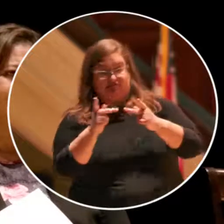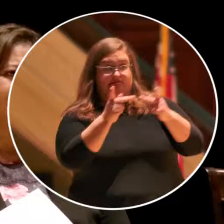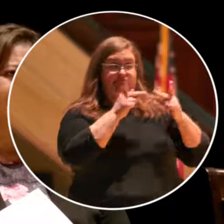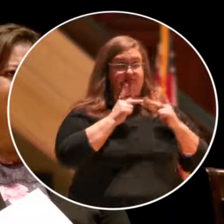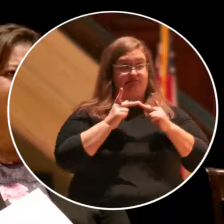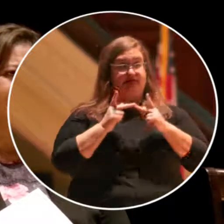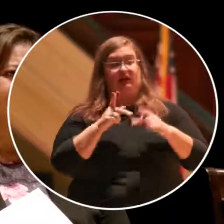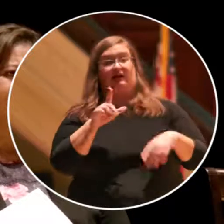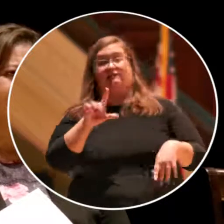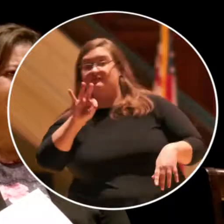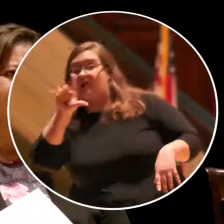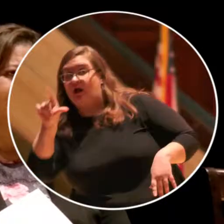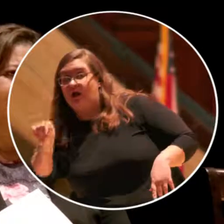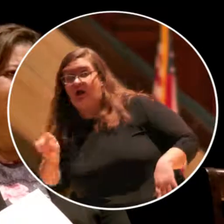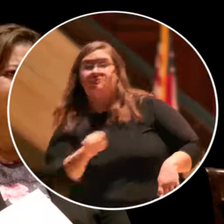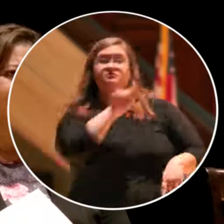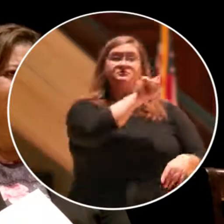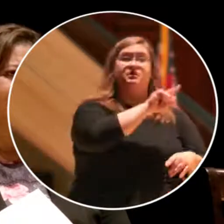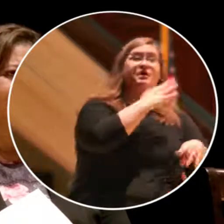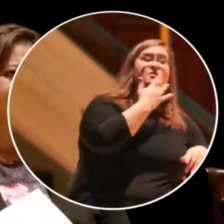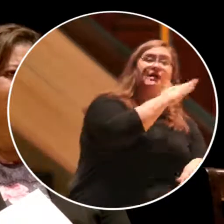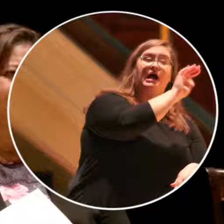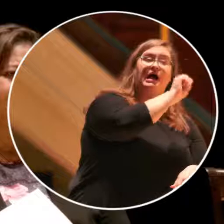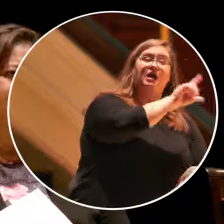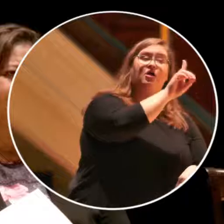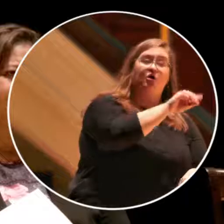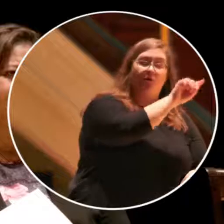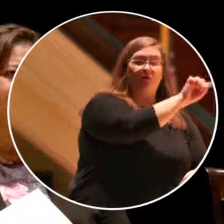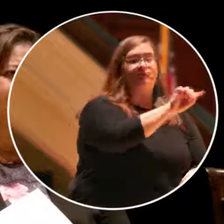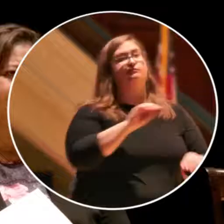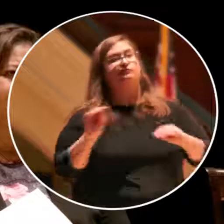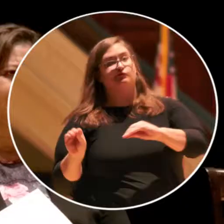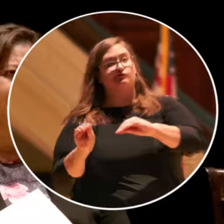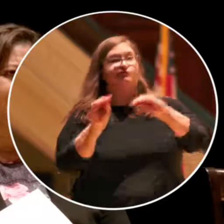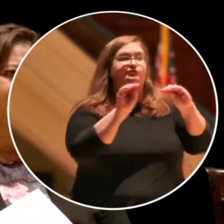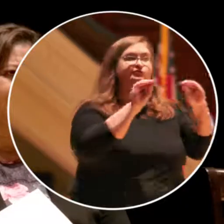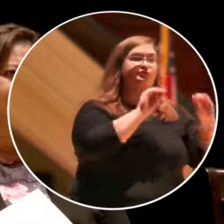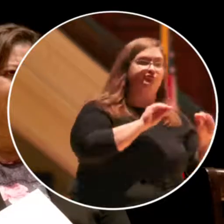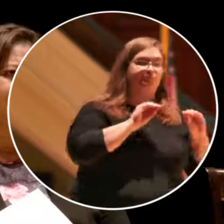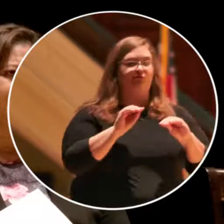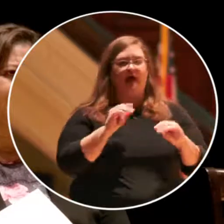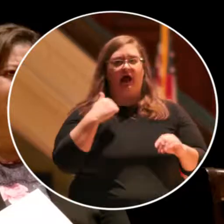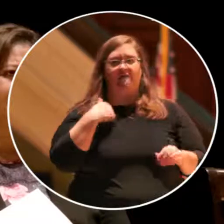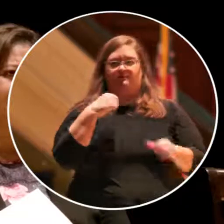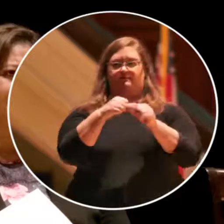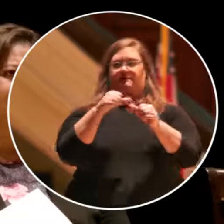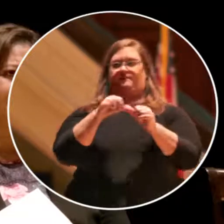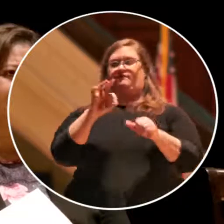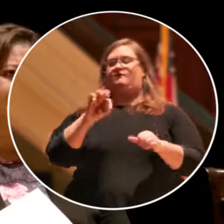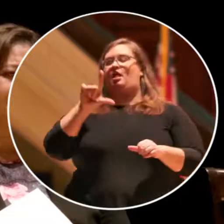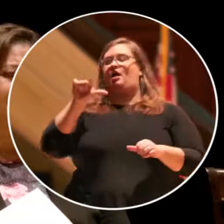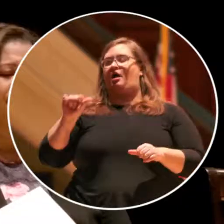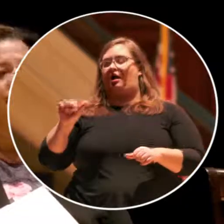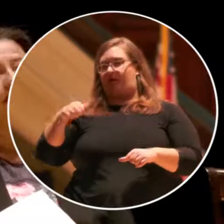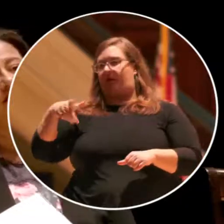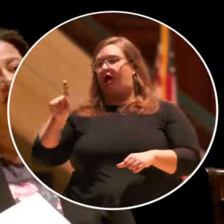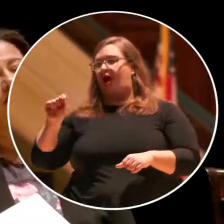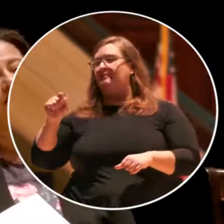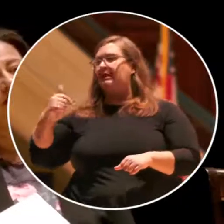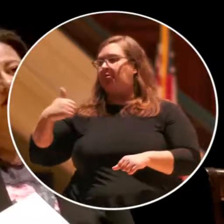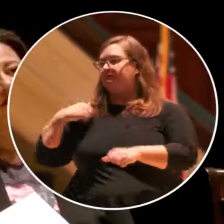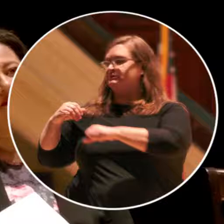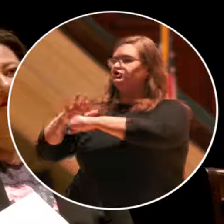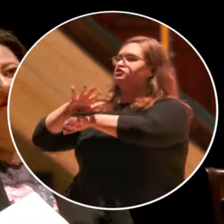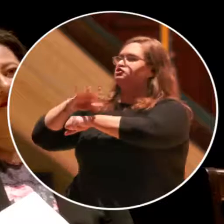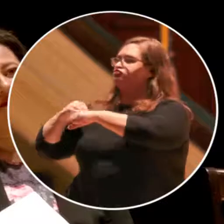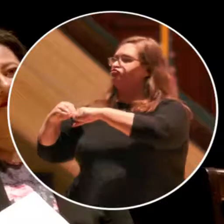Denver, Colorado. I remember the beach and the balcony of our Florida apartment. I remember walking to the 7-Eleven near